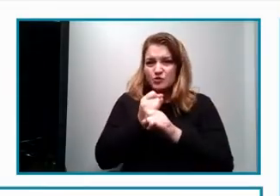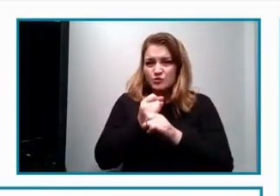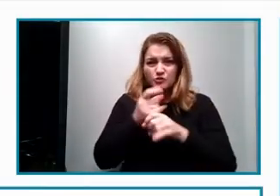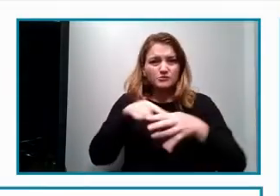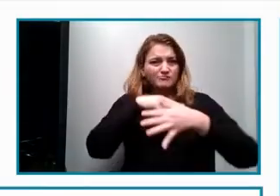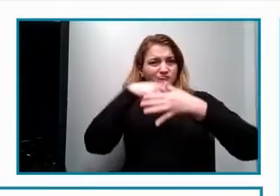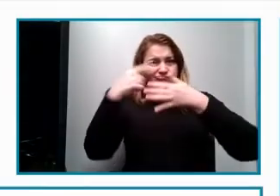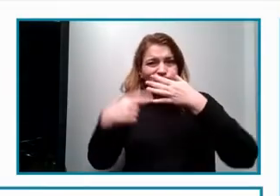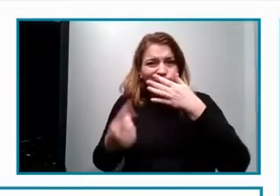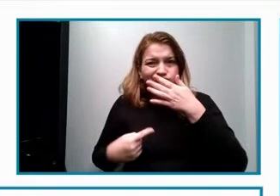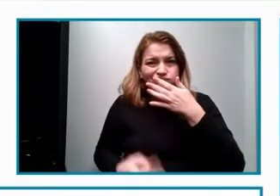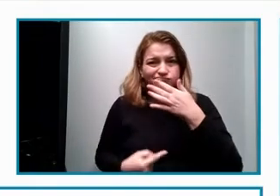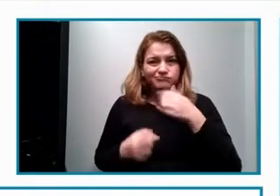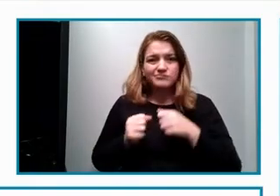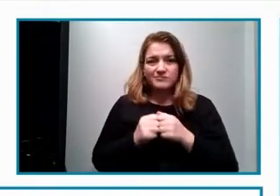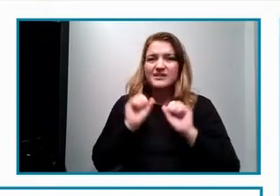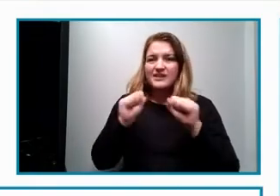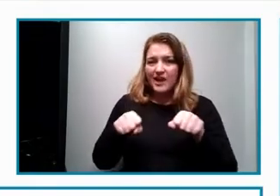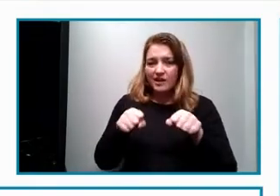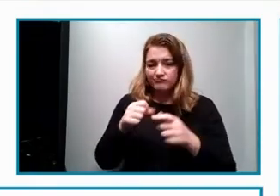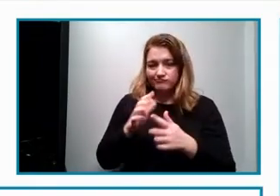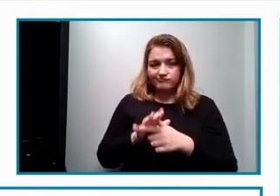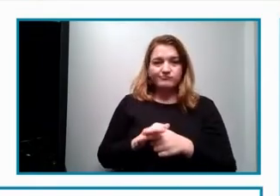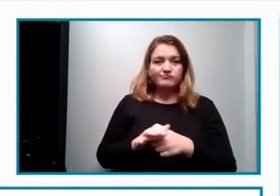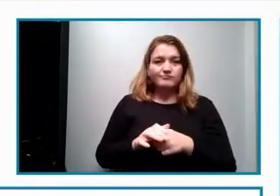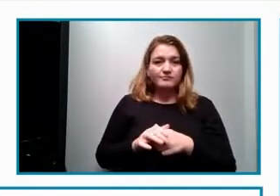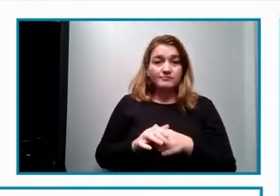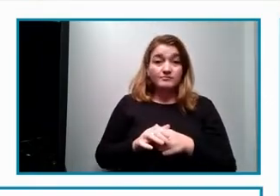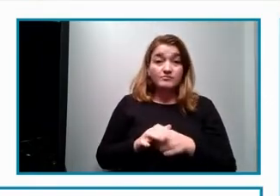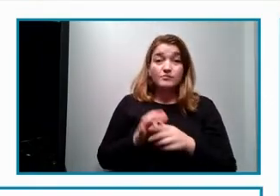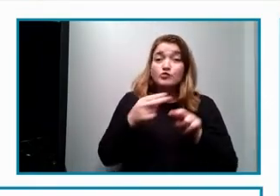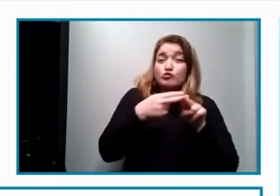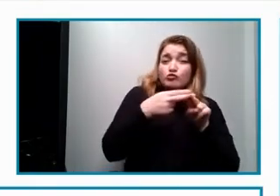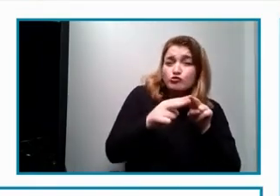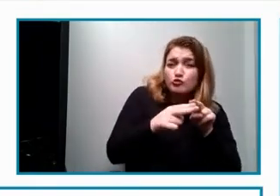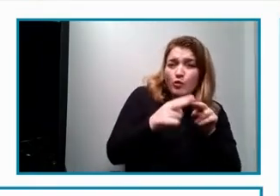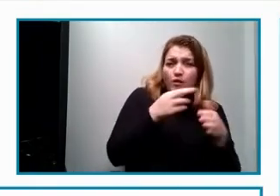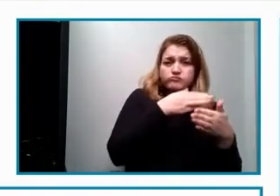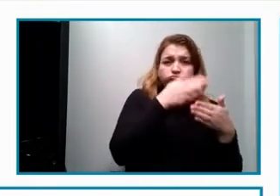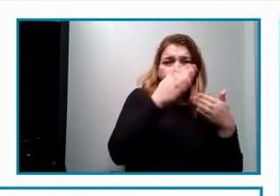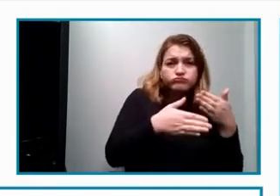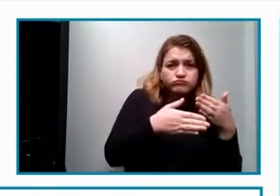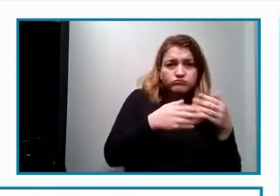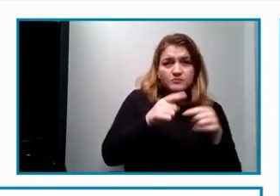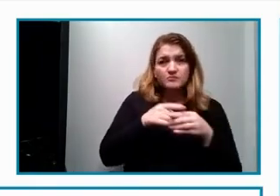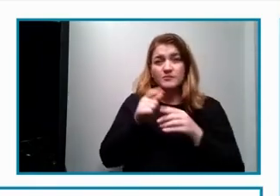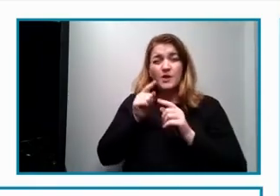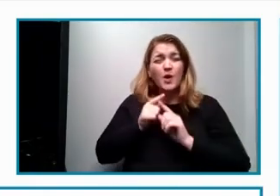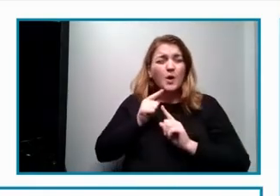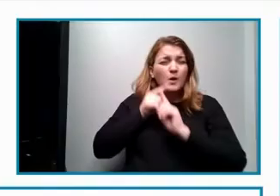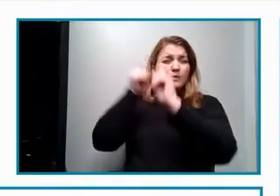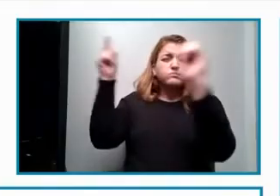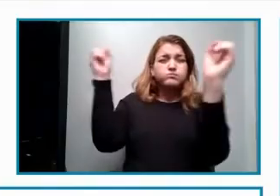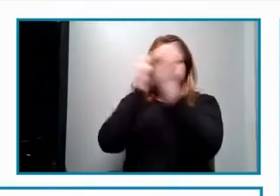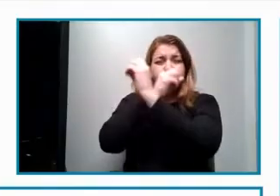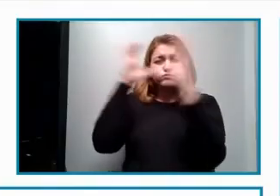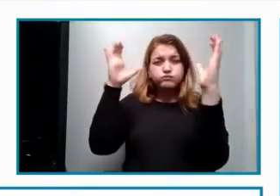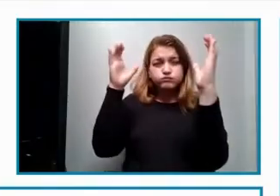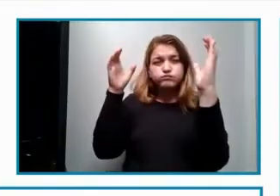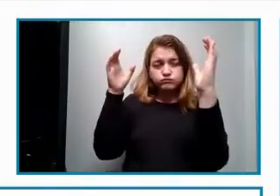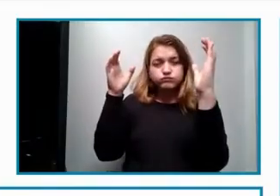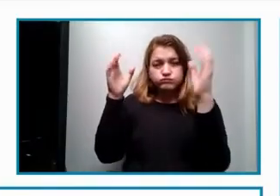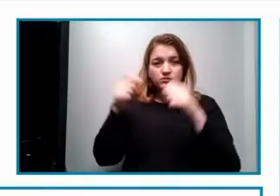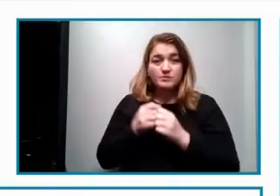Outcomes are sequenced as short, mid, and long term because change can take a while to happen, and it often occurs in a progression